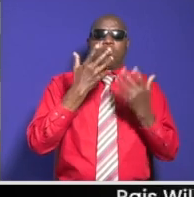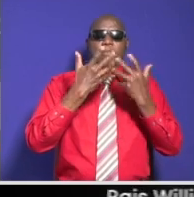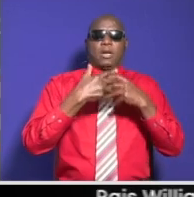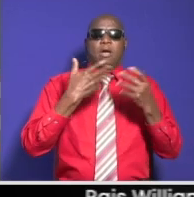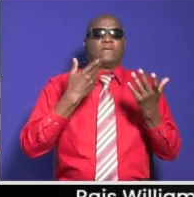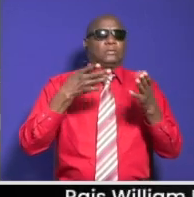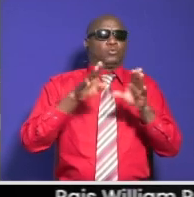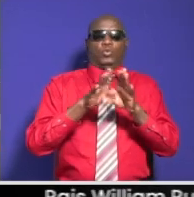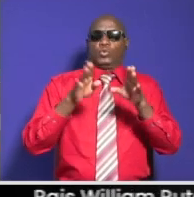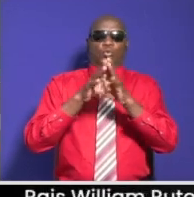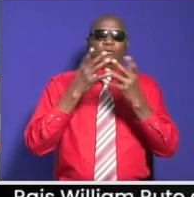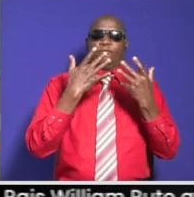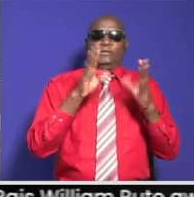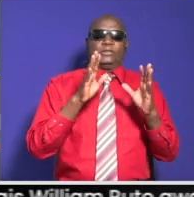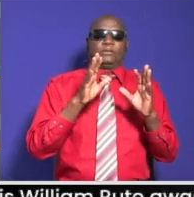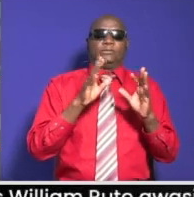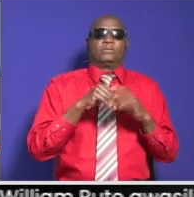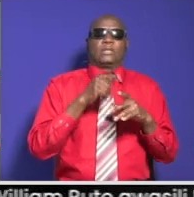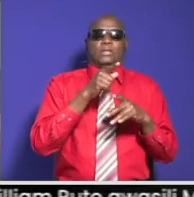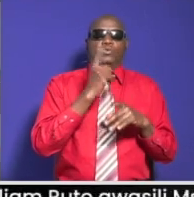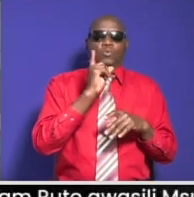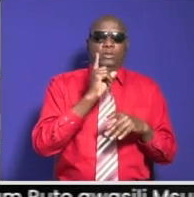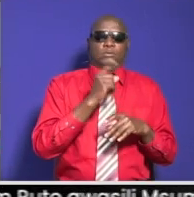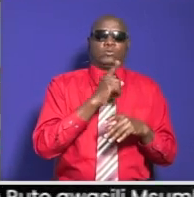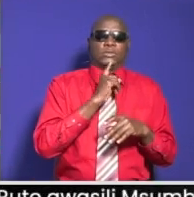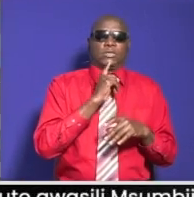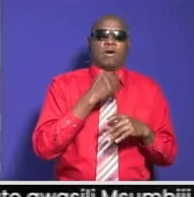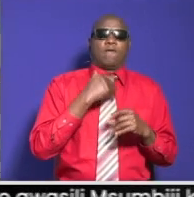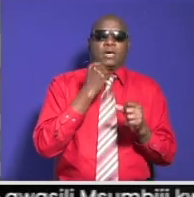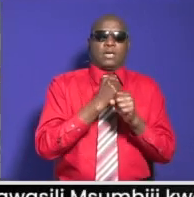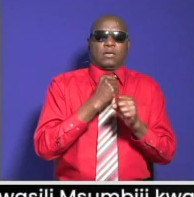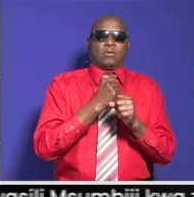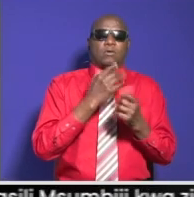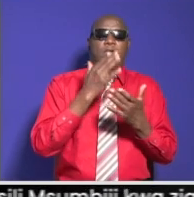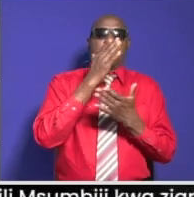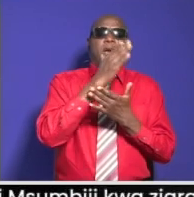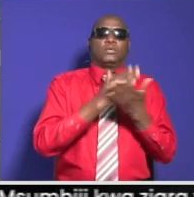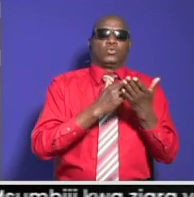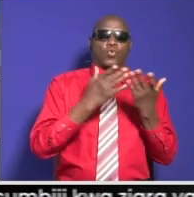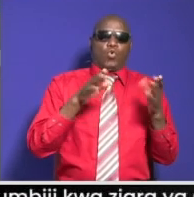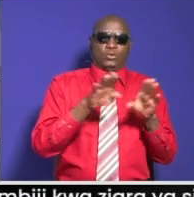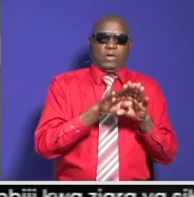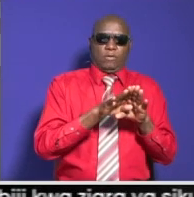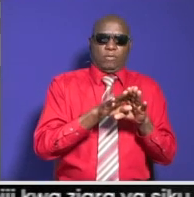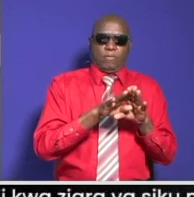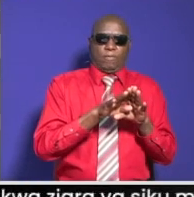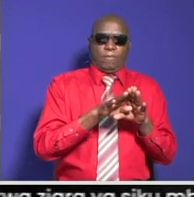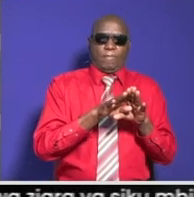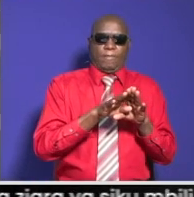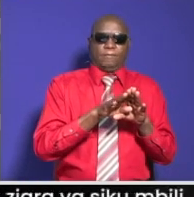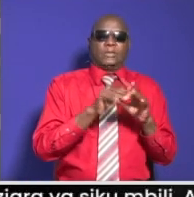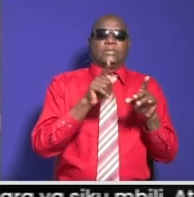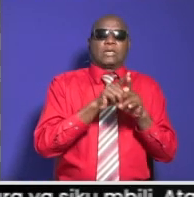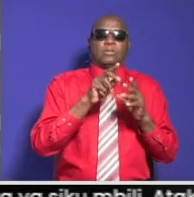those facilities. So these ones we say we have done what we call partial closure. As we also